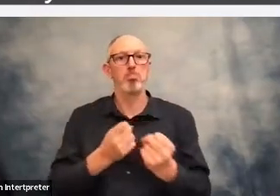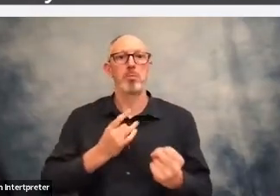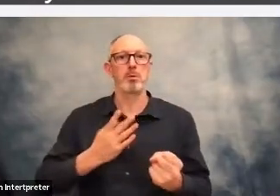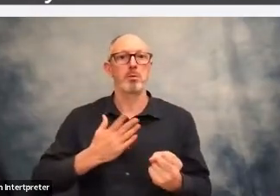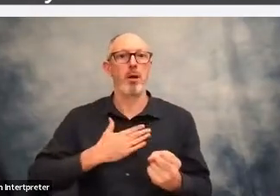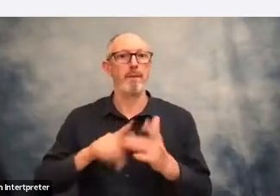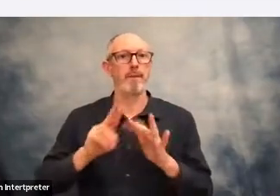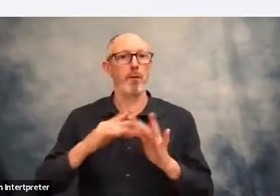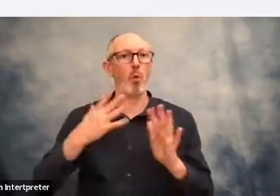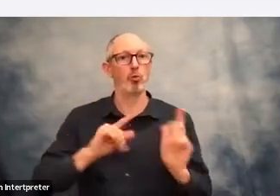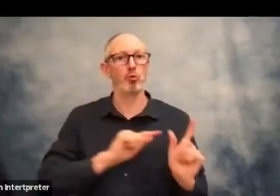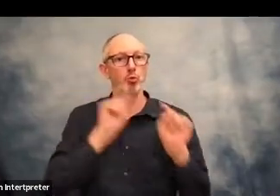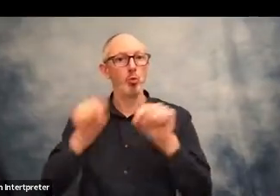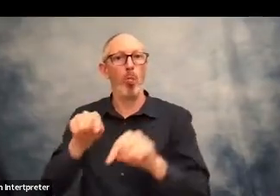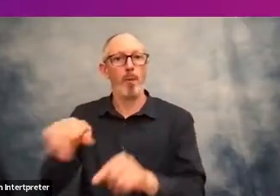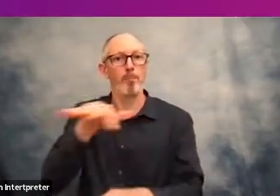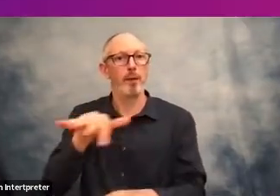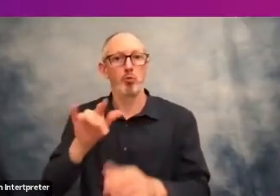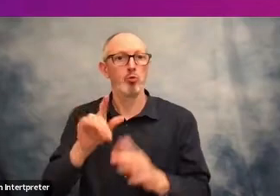not.